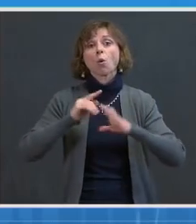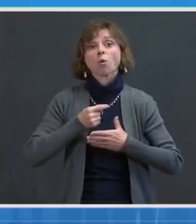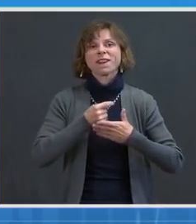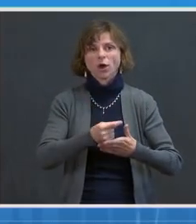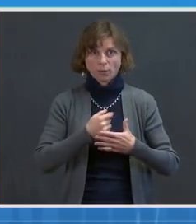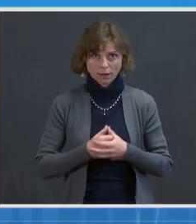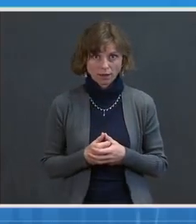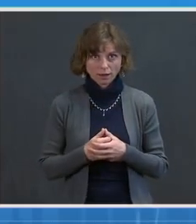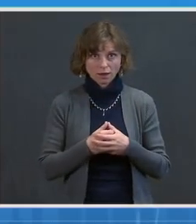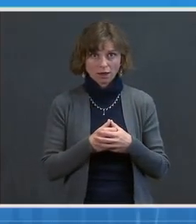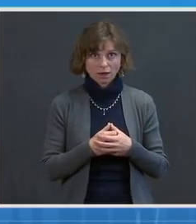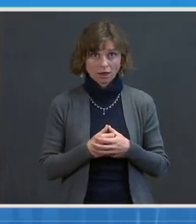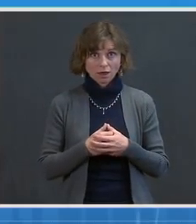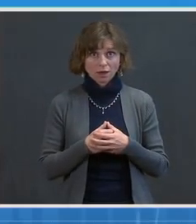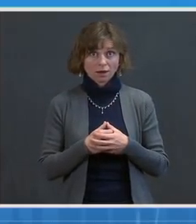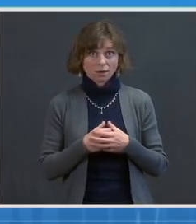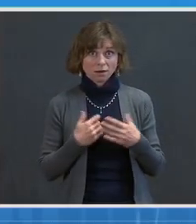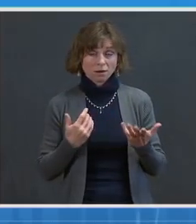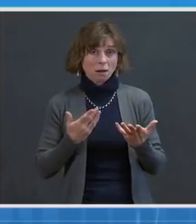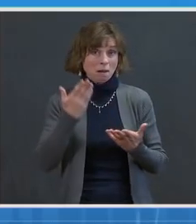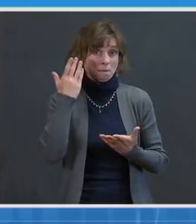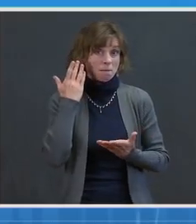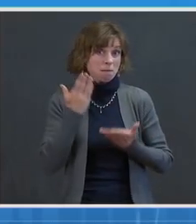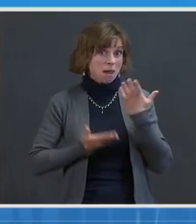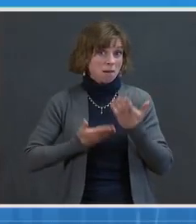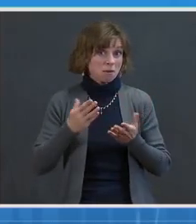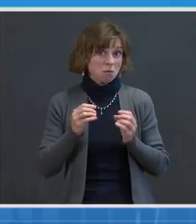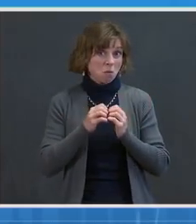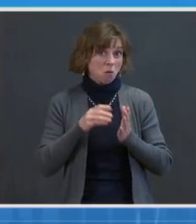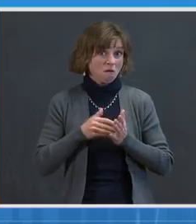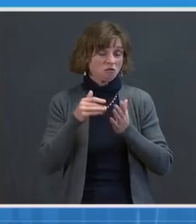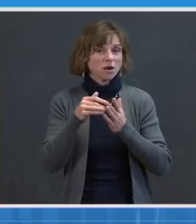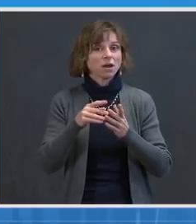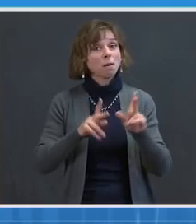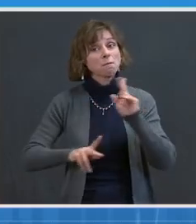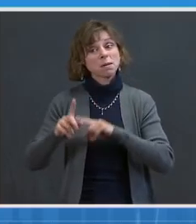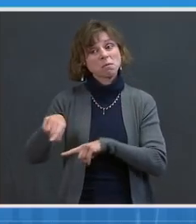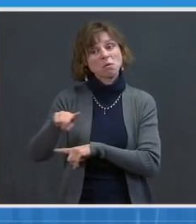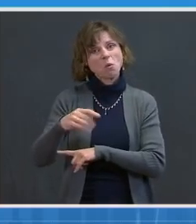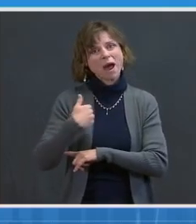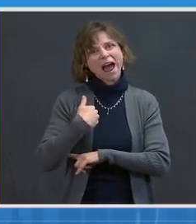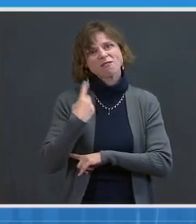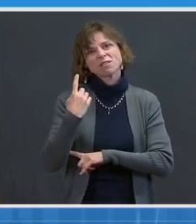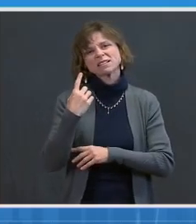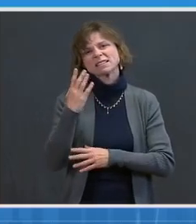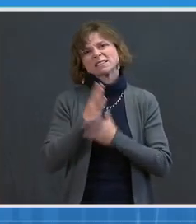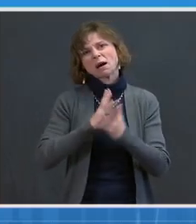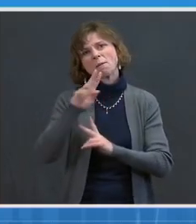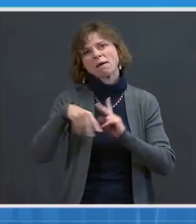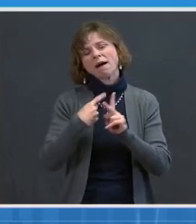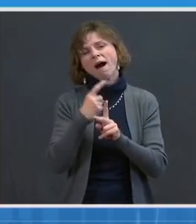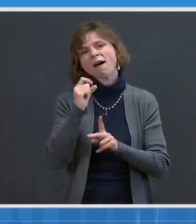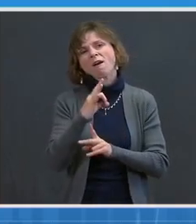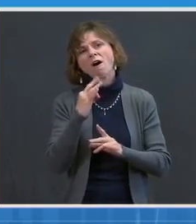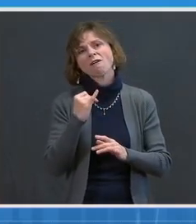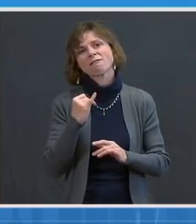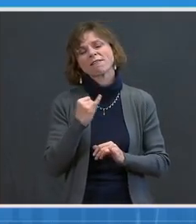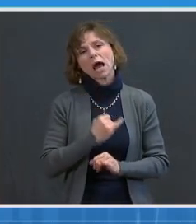neoplasm or maybe even more frequently to individuals with one form or another of an autoimmune